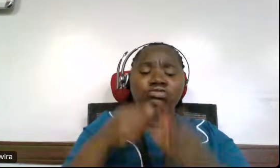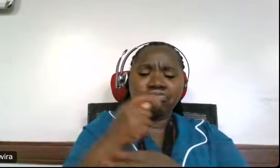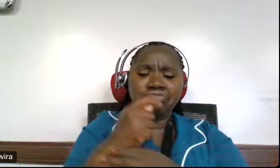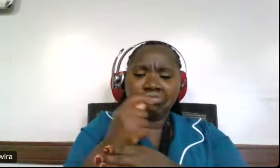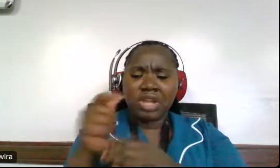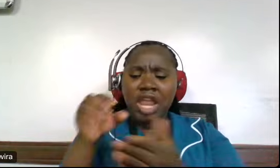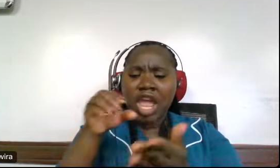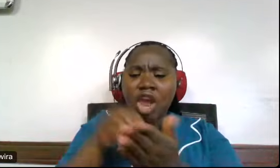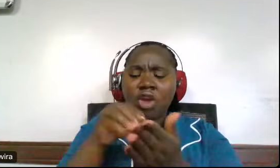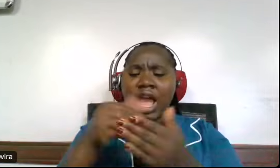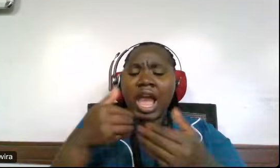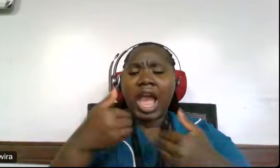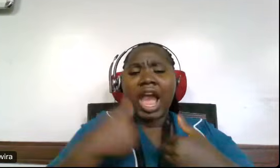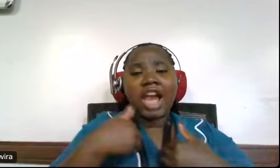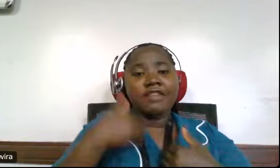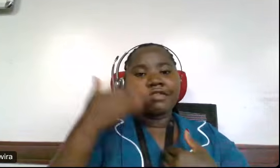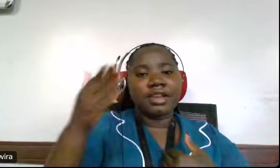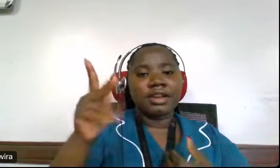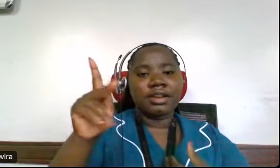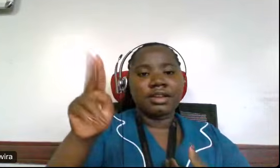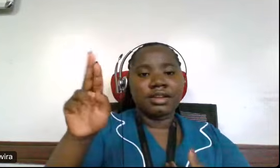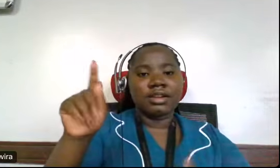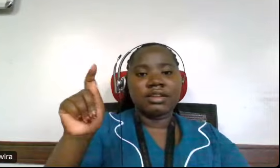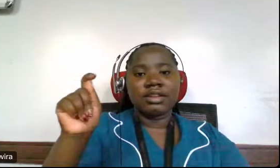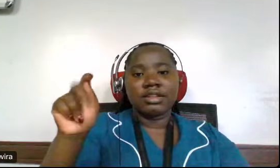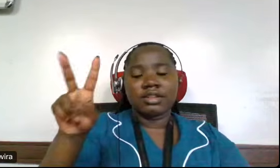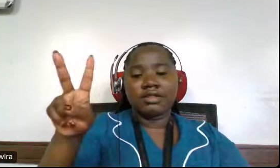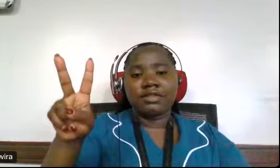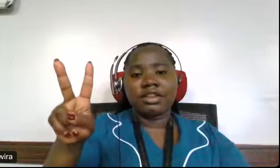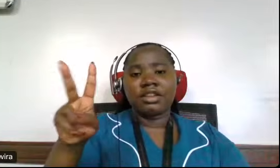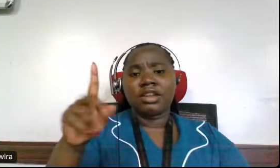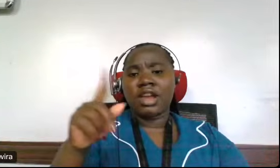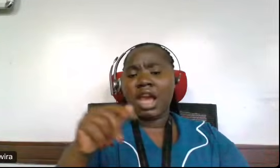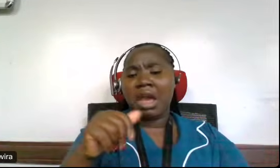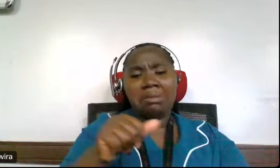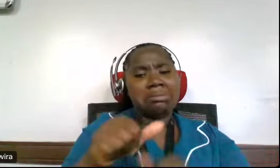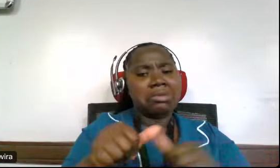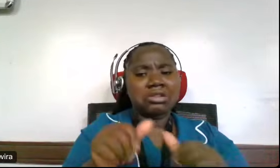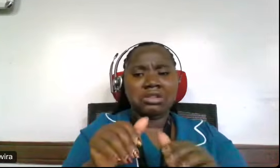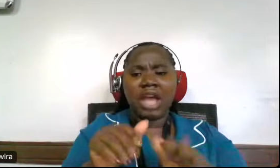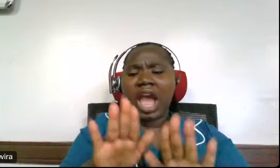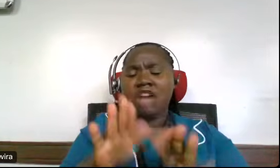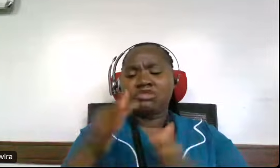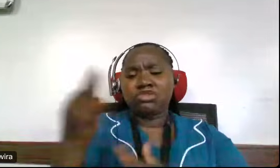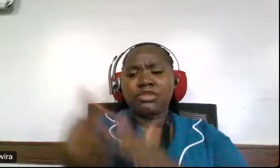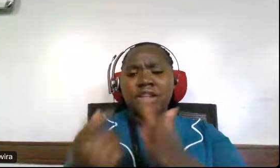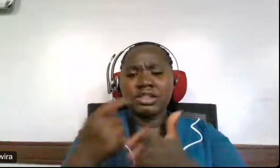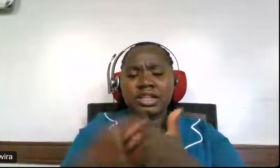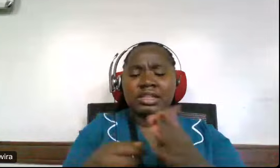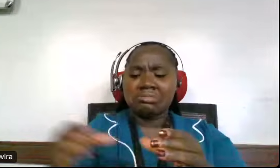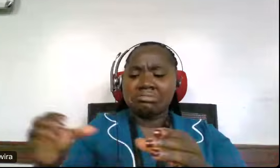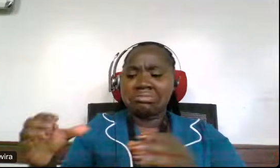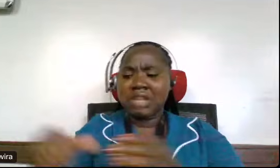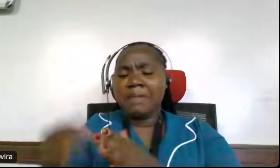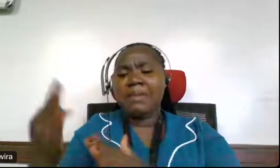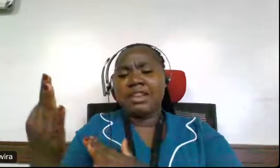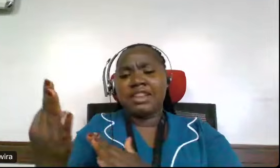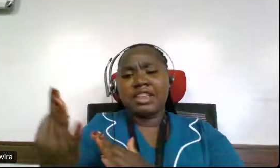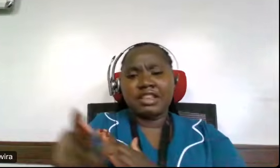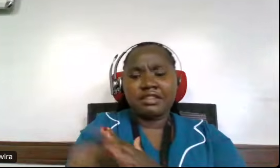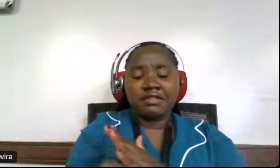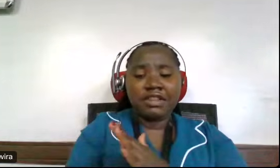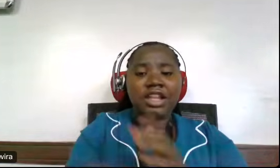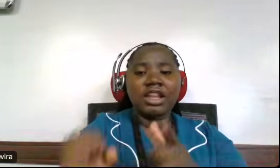same as the guides on how to do the filing, including company returns, CBO, Chama,